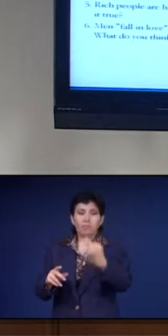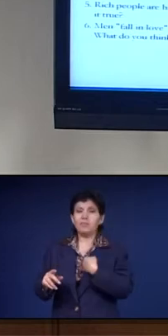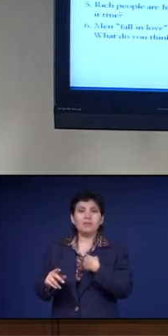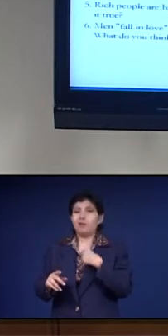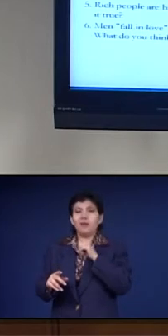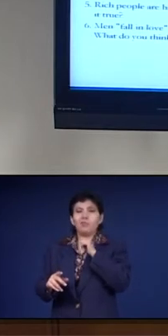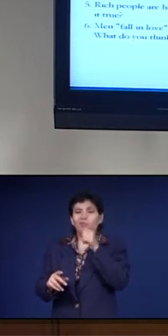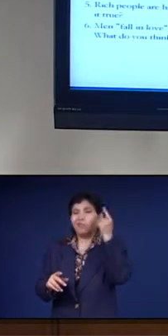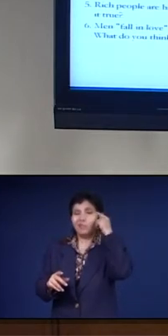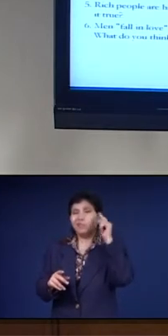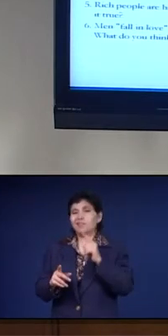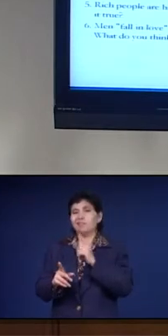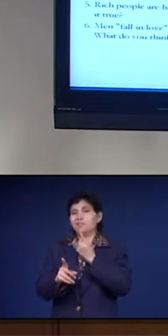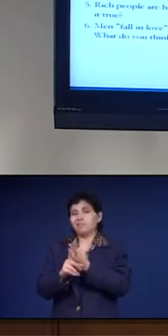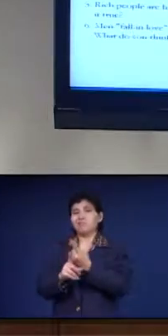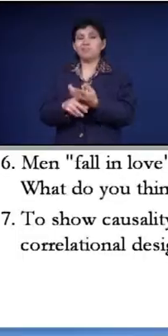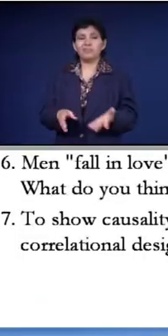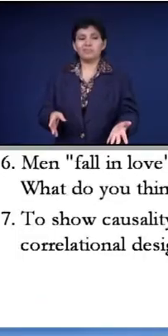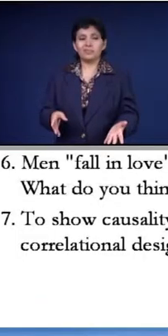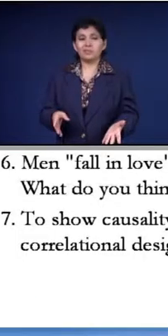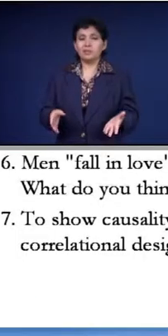Yeah, it's up to you to make your own conclusion.